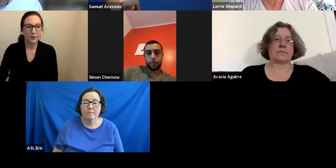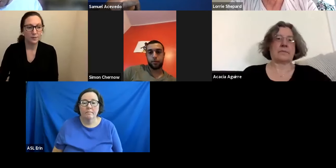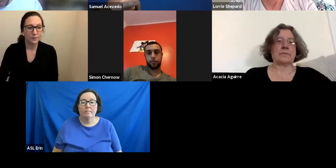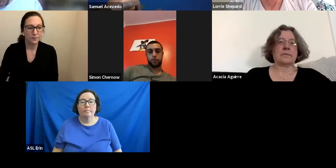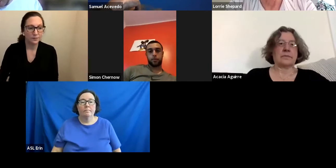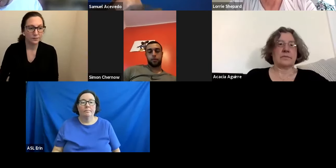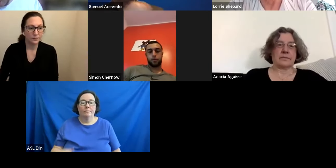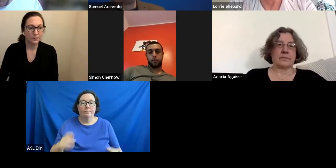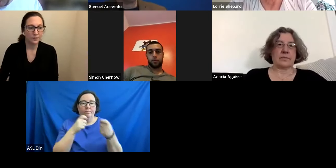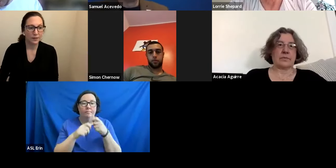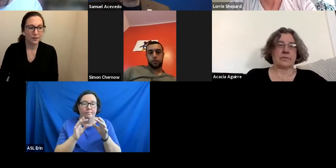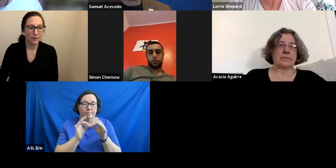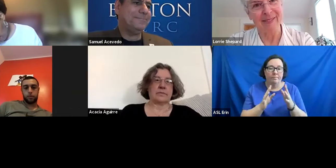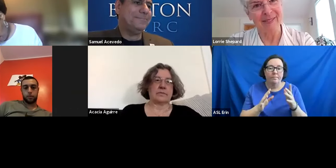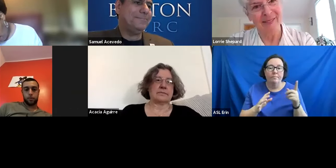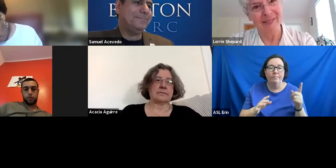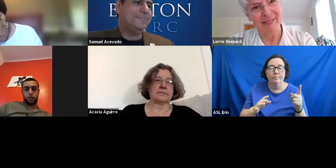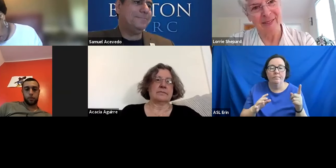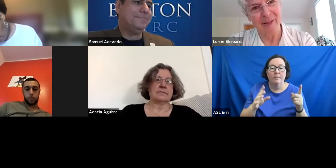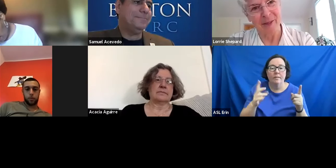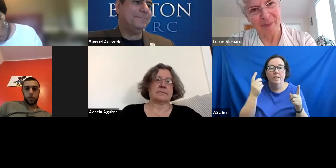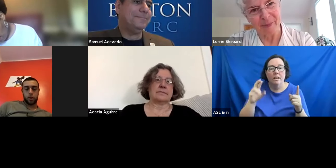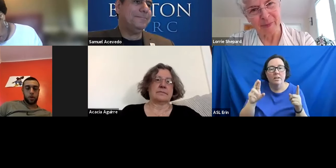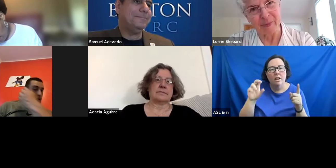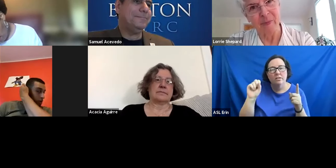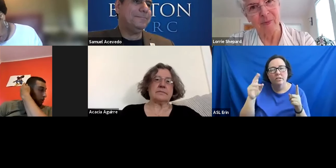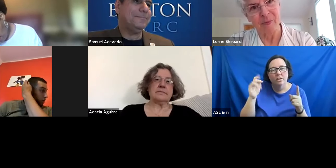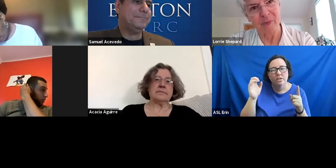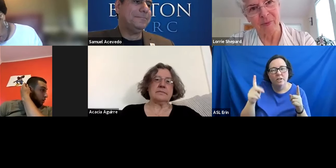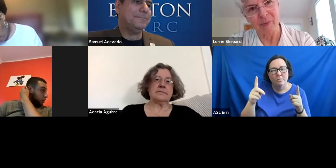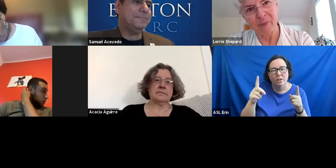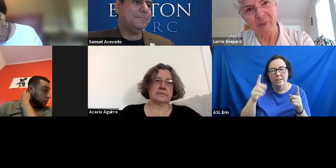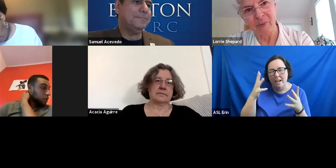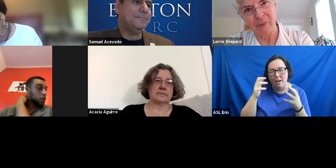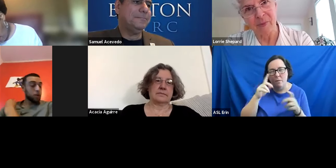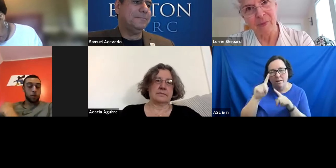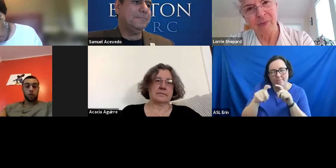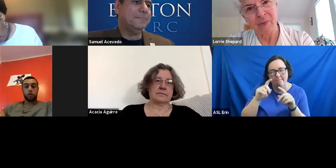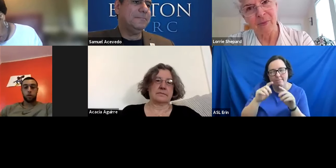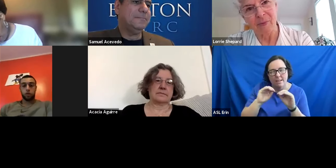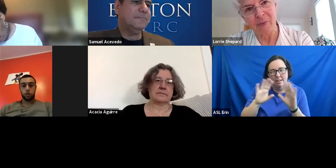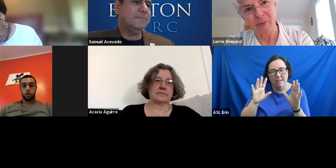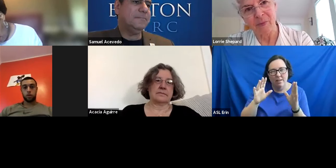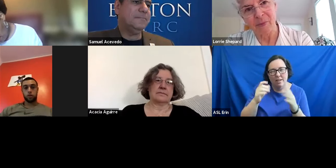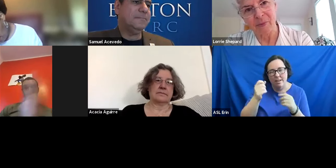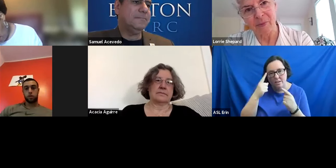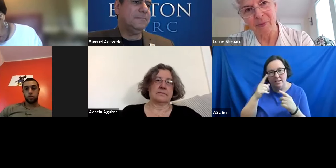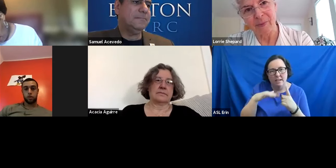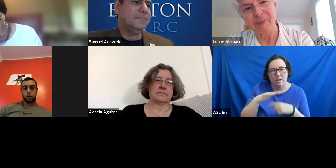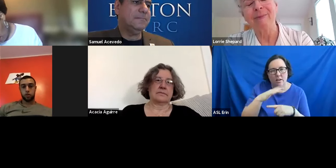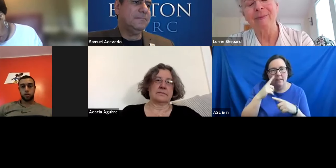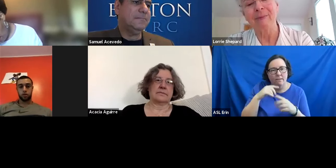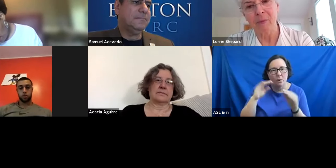follow-up. Dr. Shepherd, I wanted to better understand a context for the notion of teacher